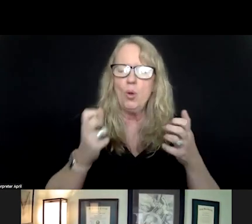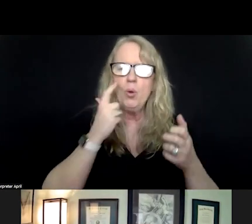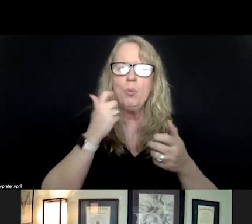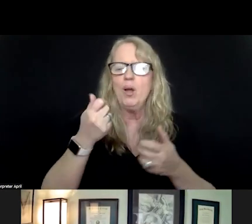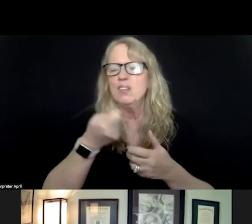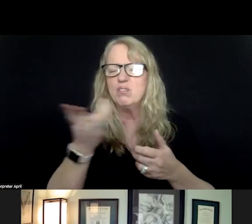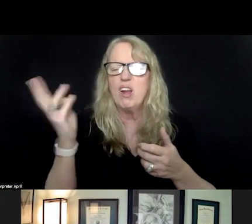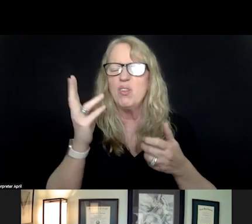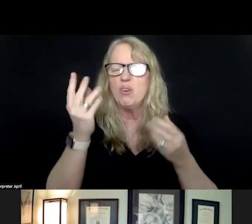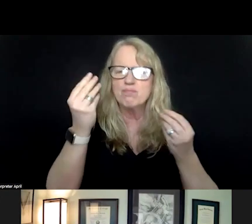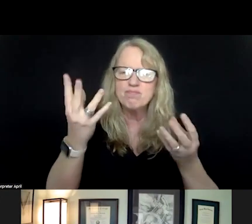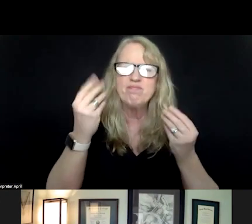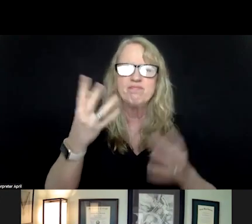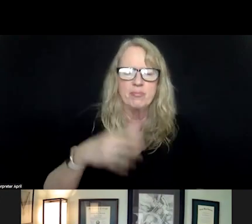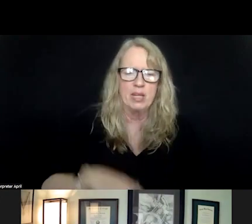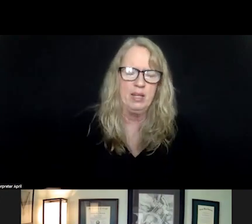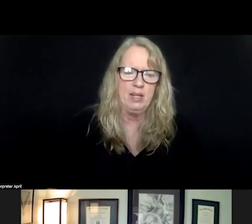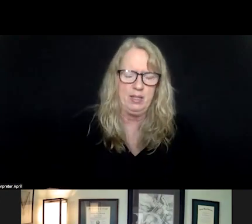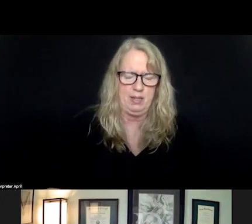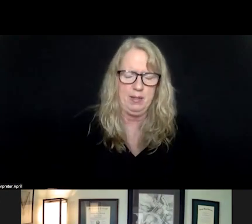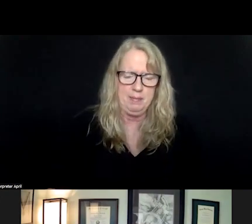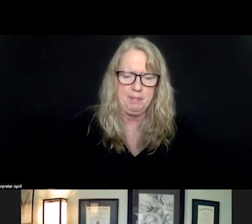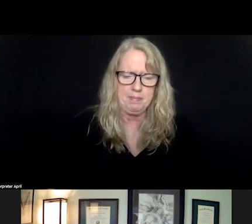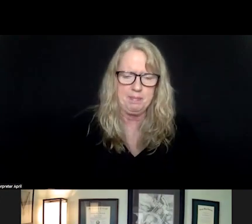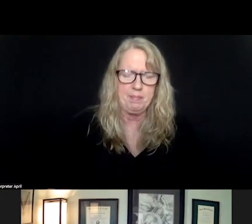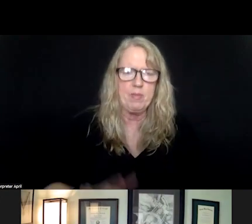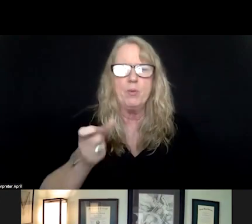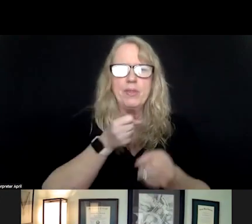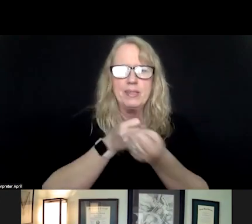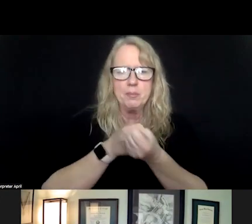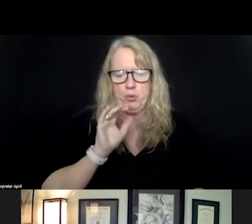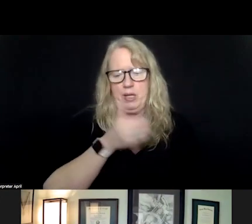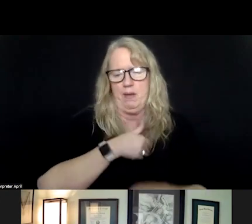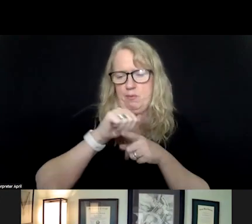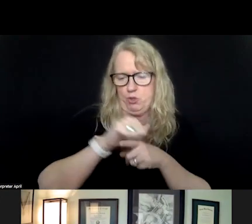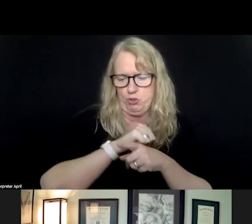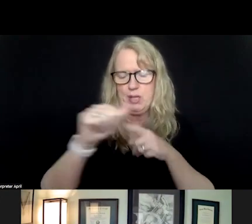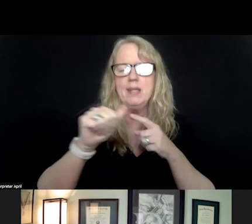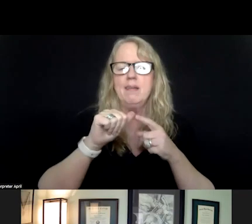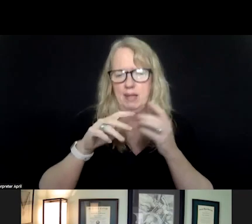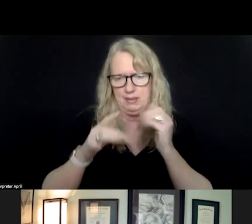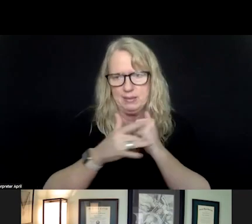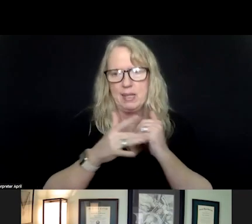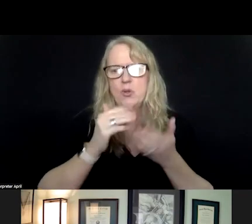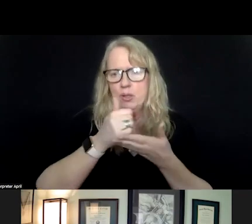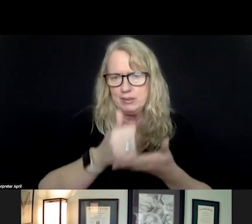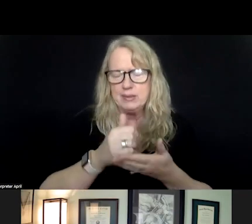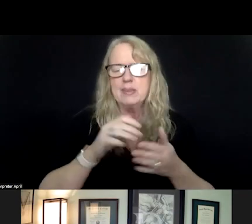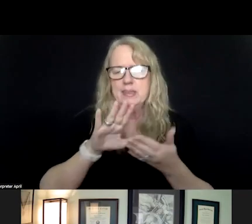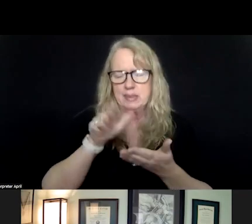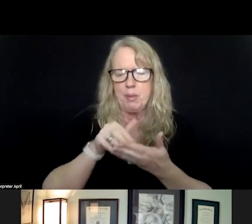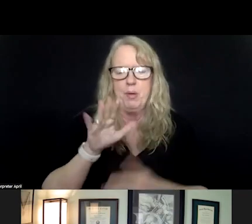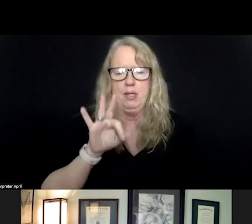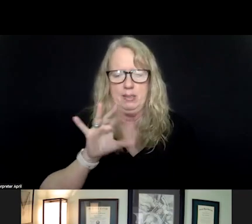other updates. One is that also with the support of our Training and Technical Assistance Center, our